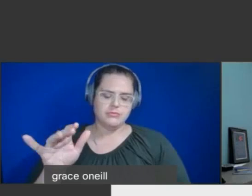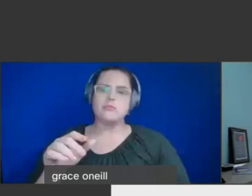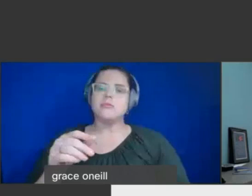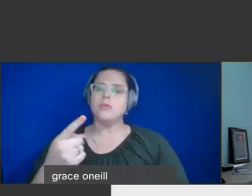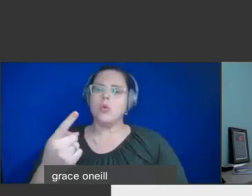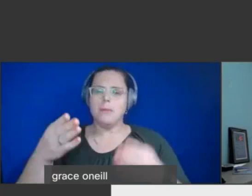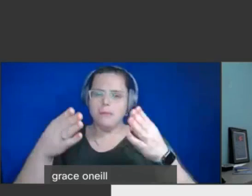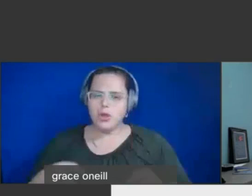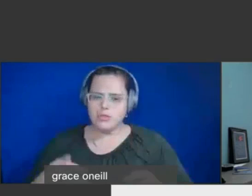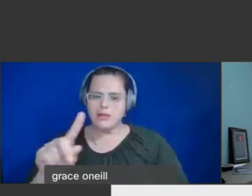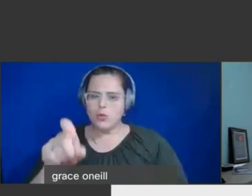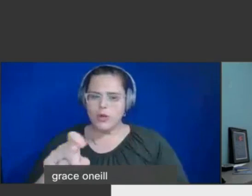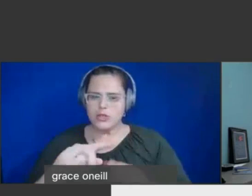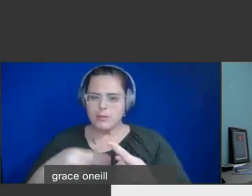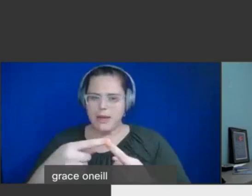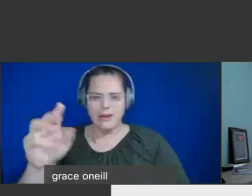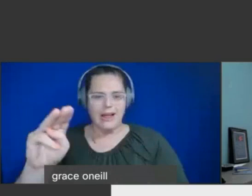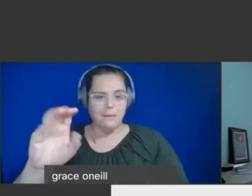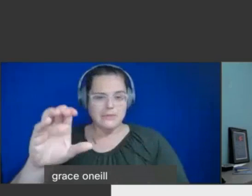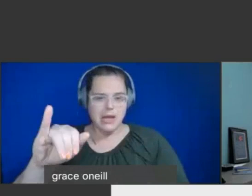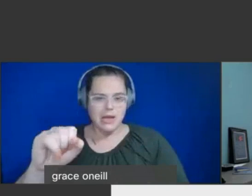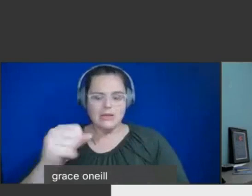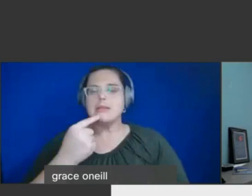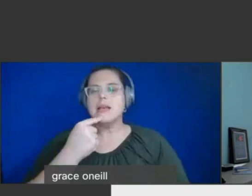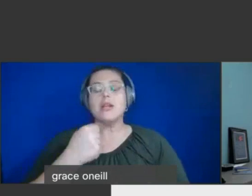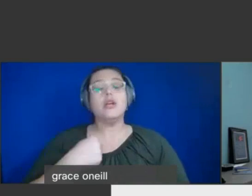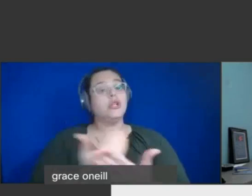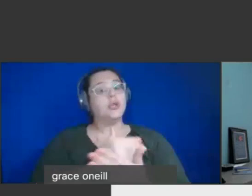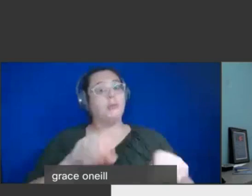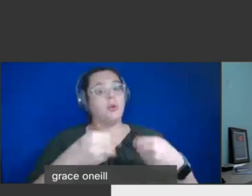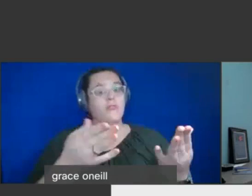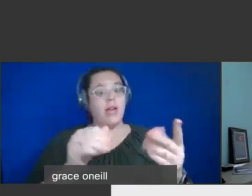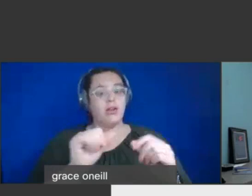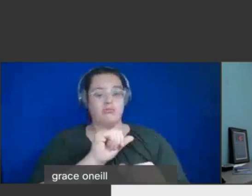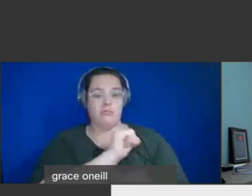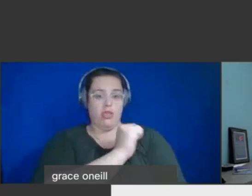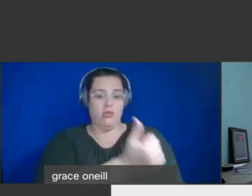MCIS question. Can new provider authorizations be seen